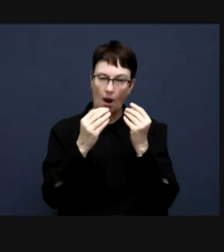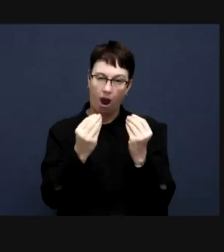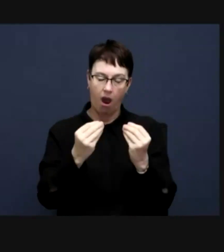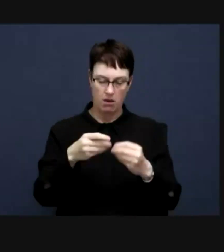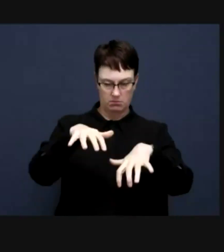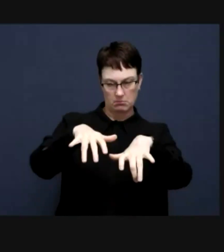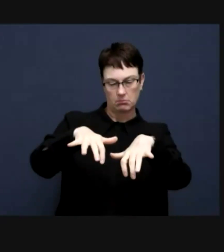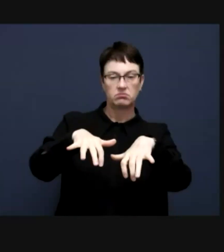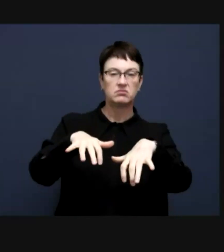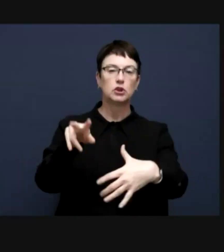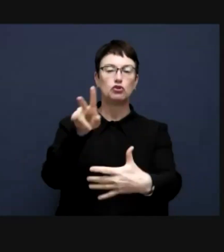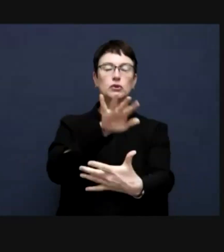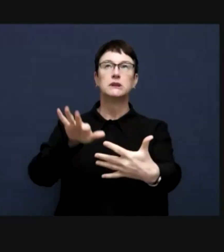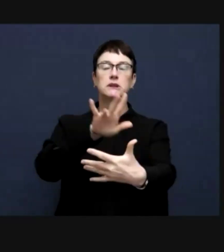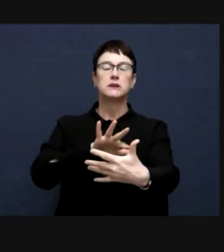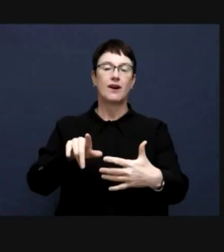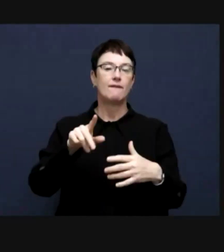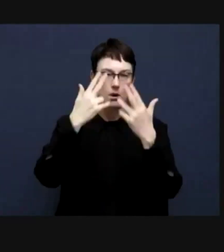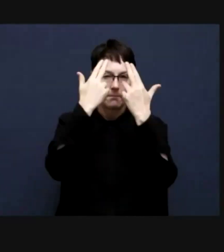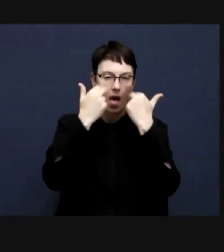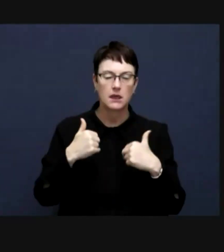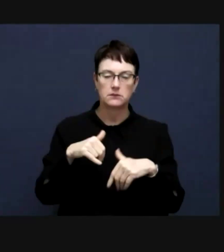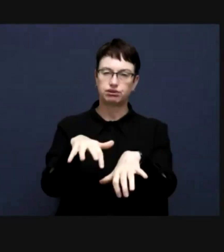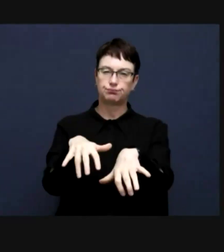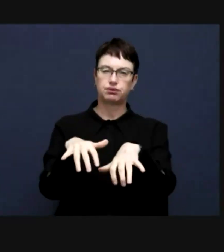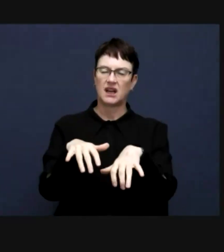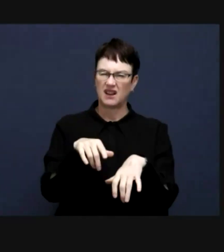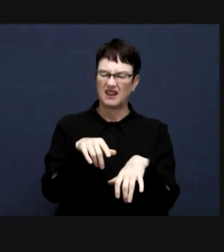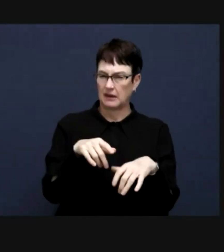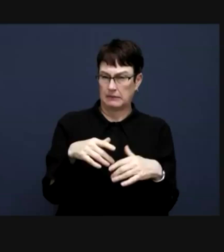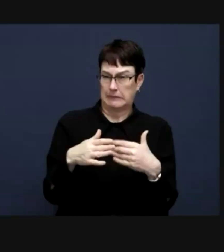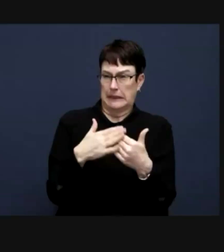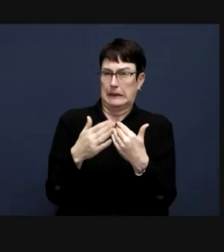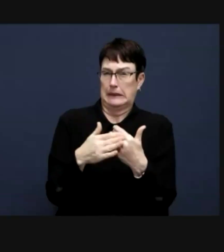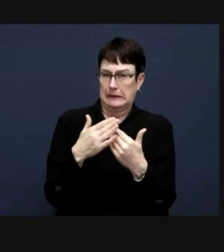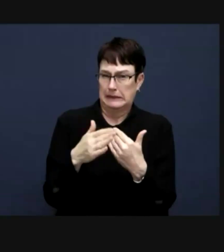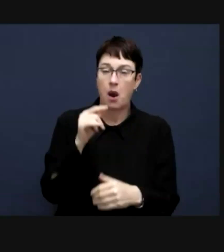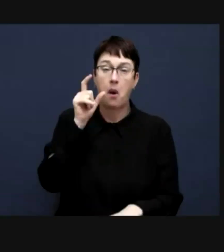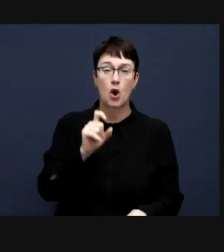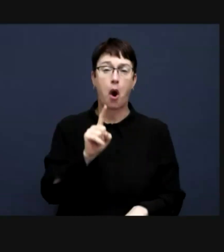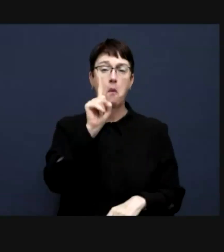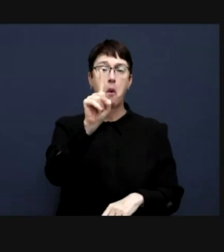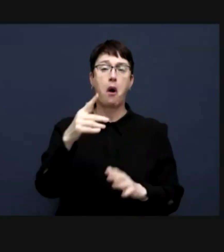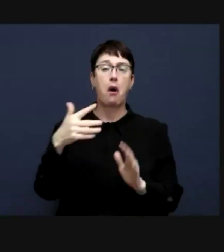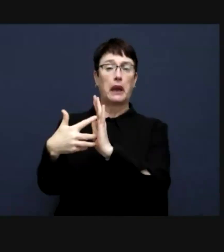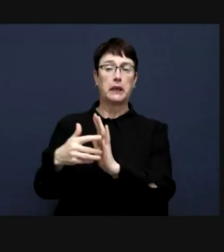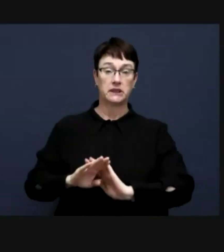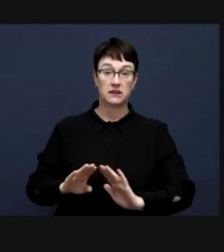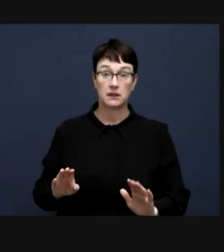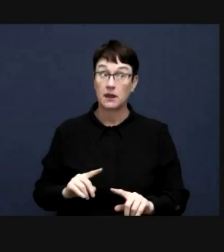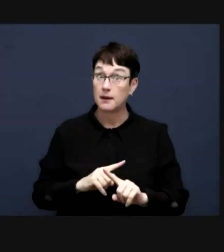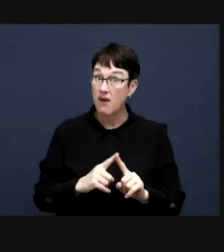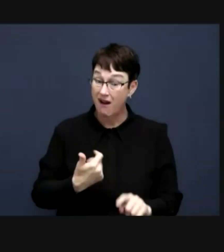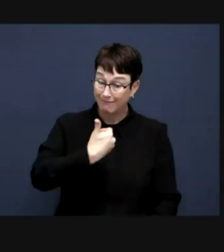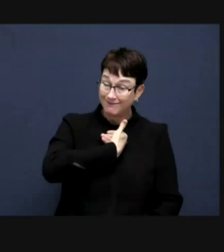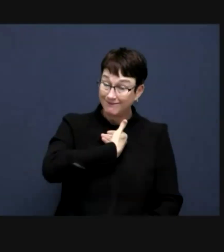because having a real user going through the process or the task on a specific